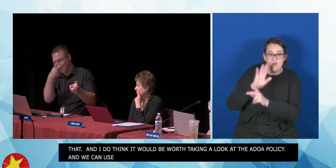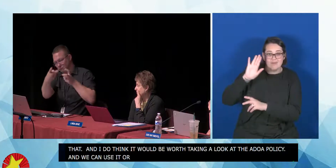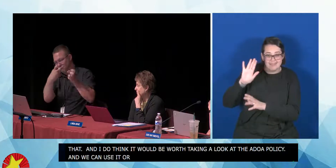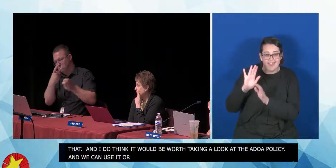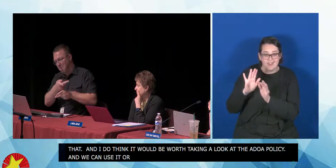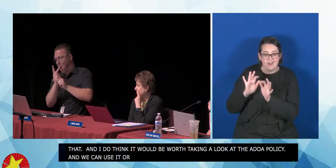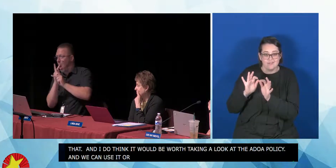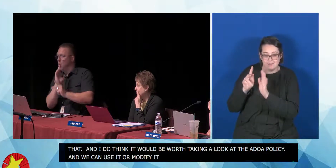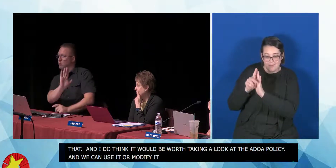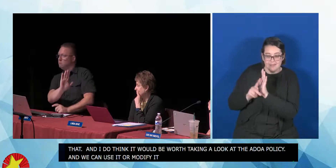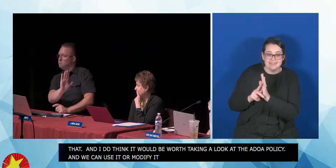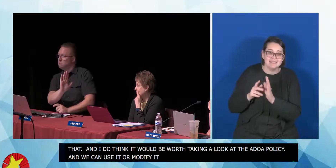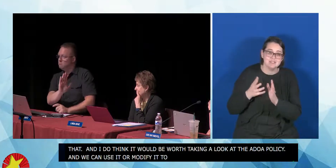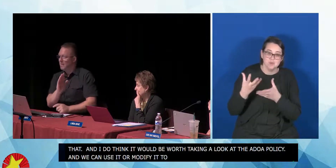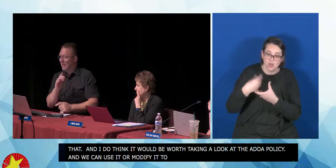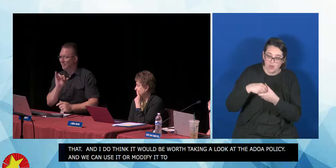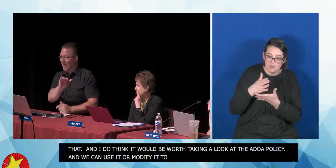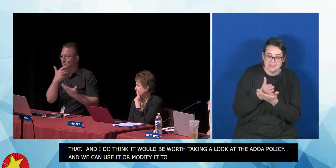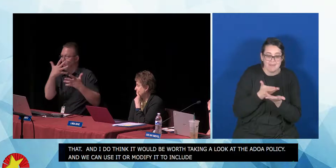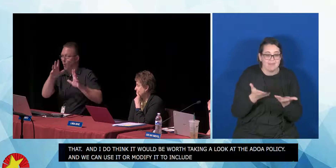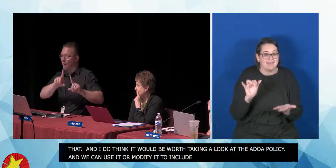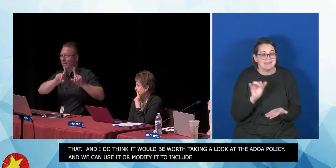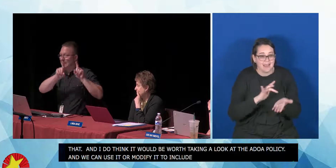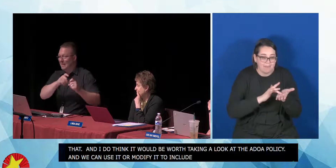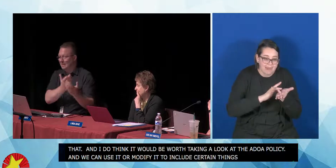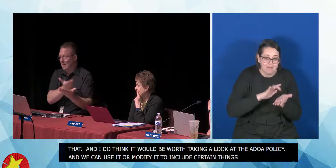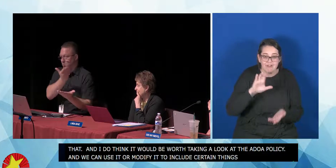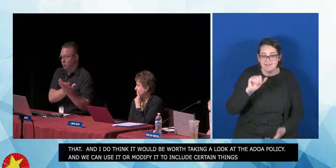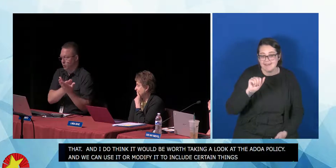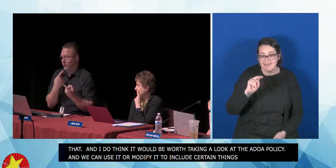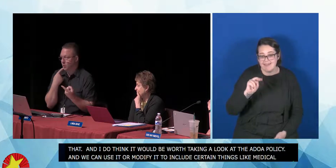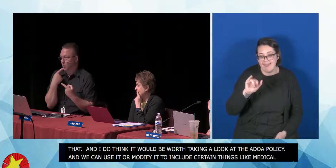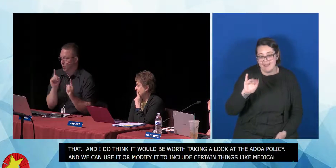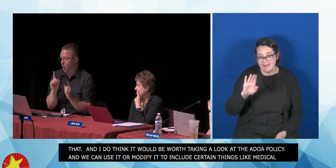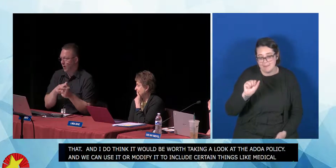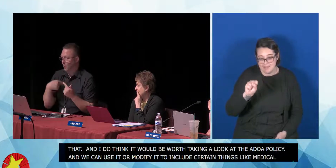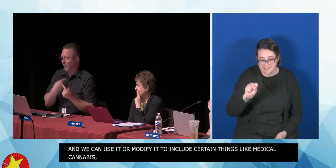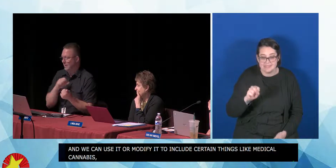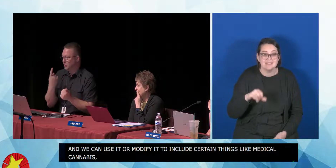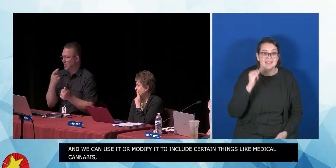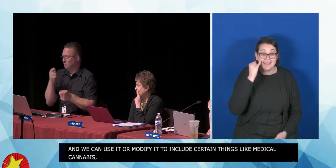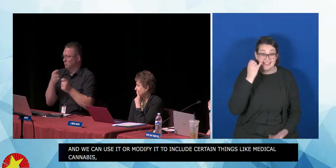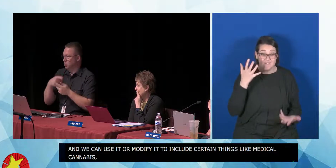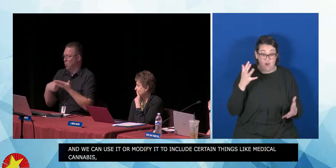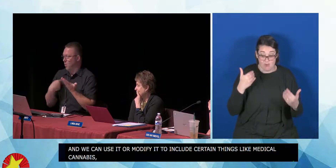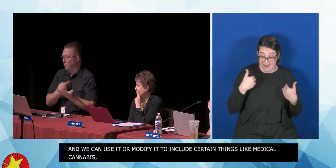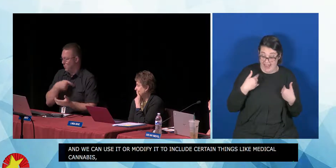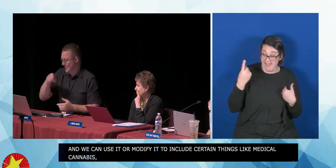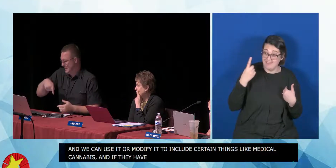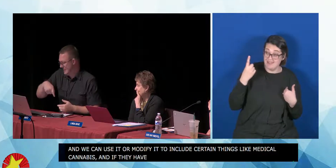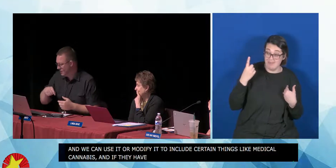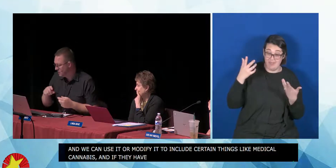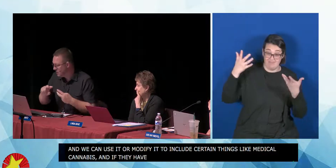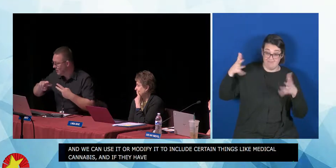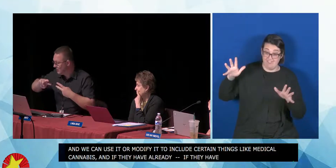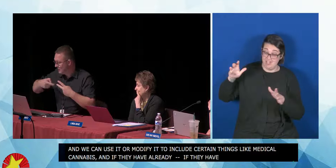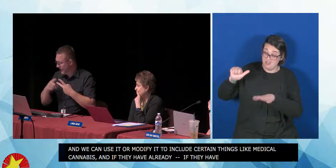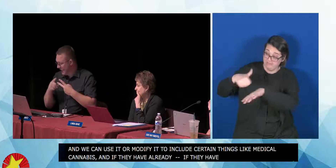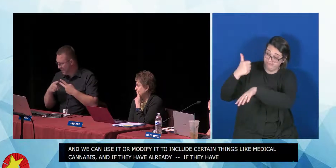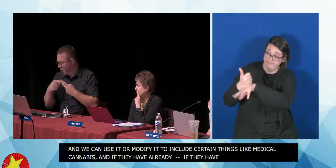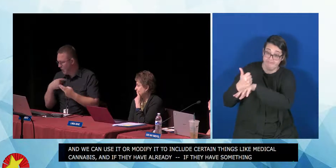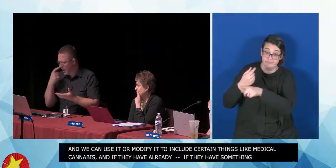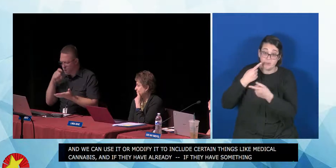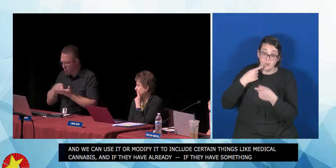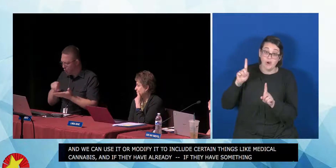certain things like medical cannabis. If they have something that's tested and it's worked, then